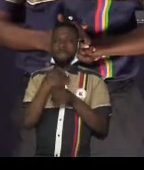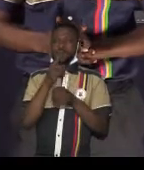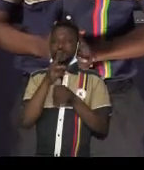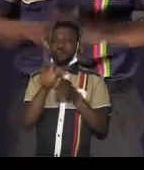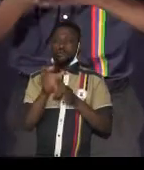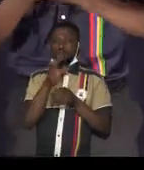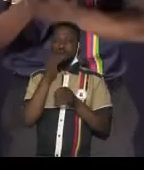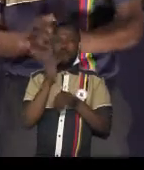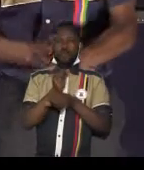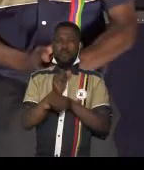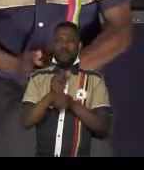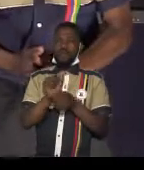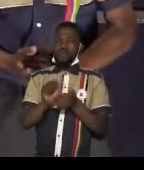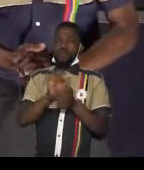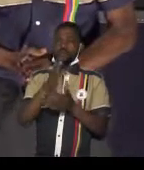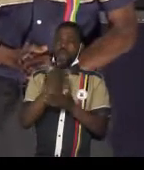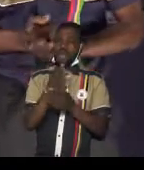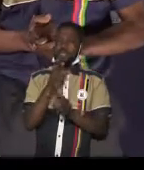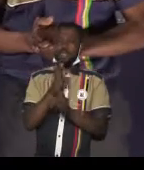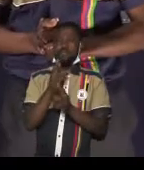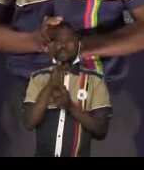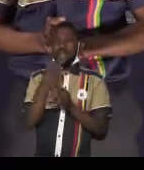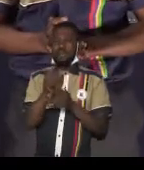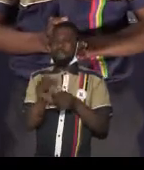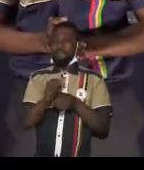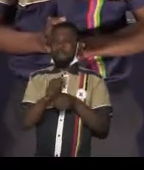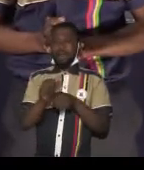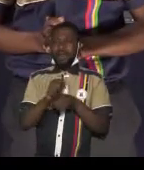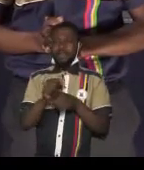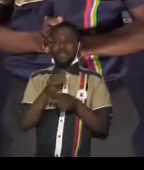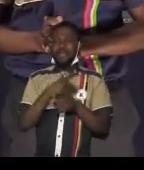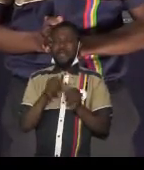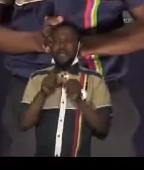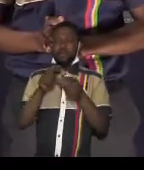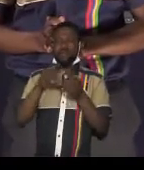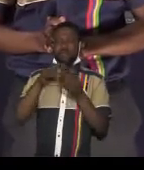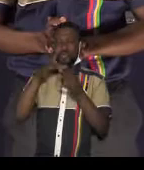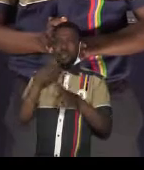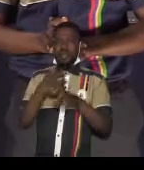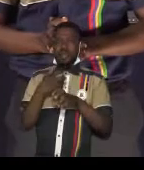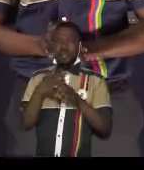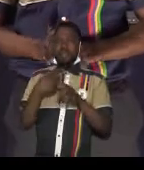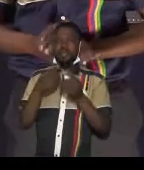your homework. Wash your hands regularly. keep practicing and keep studying hard.